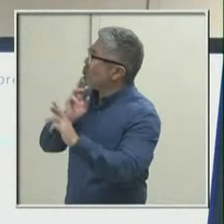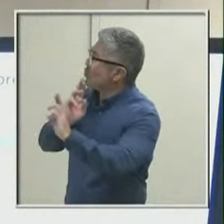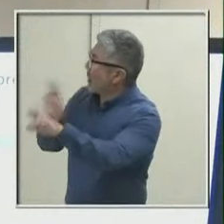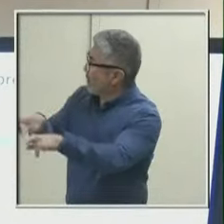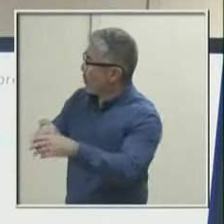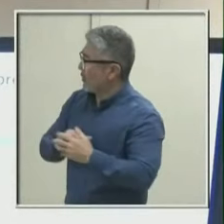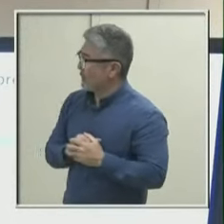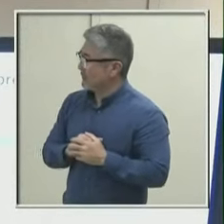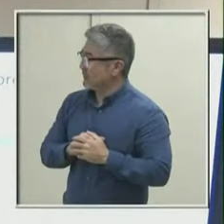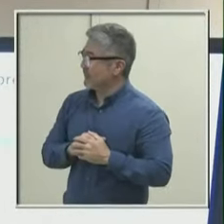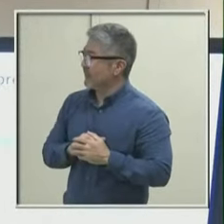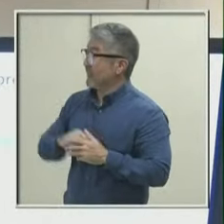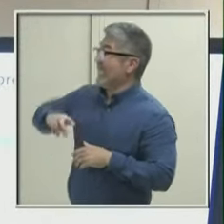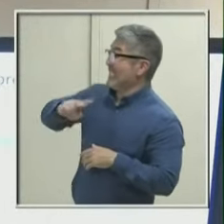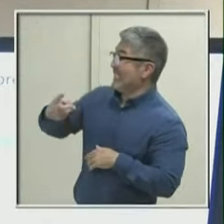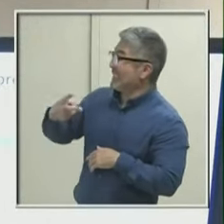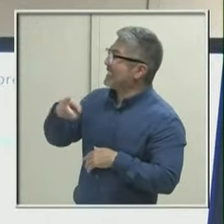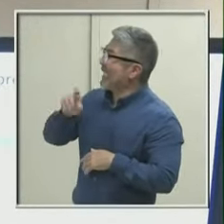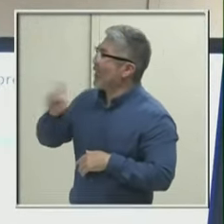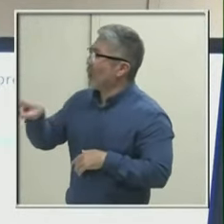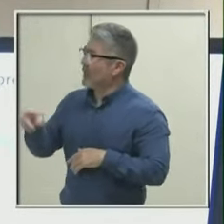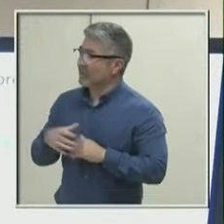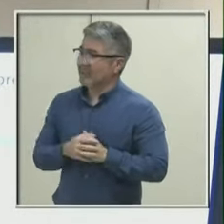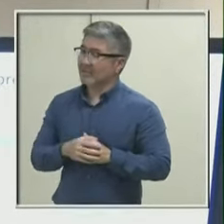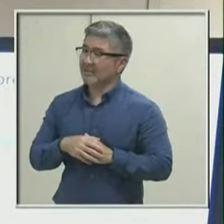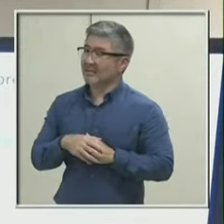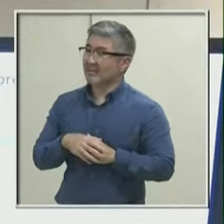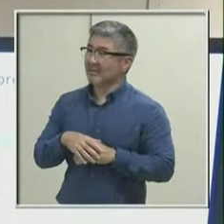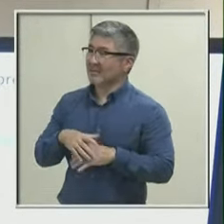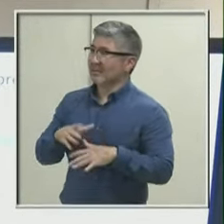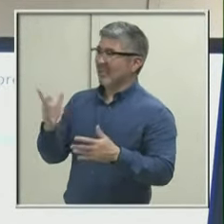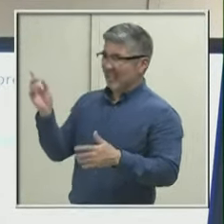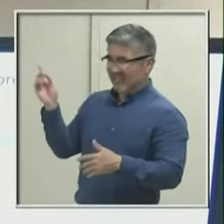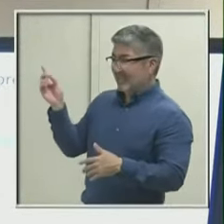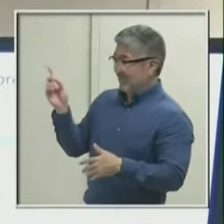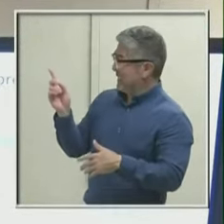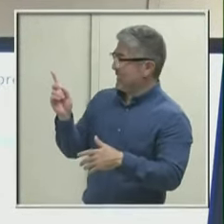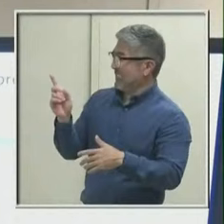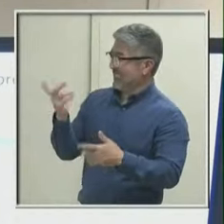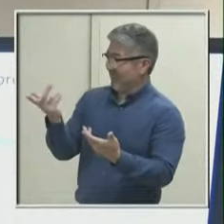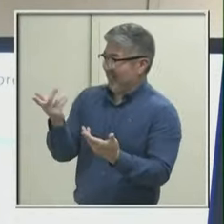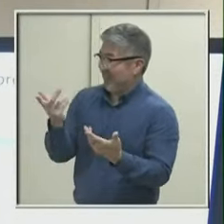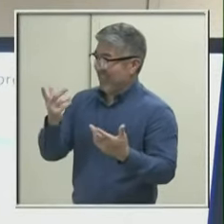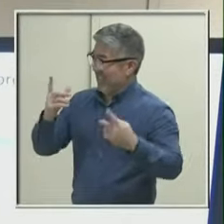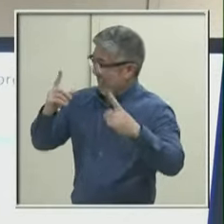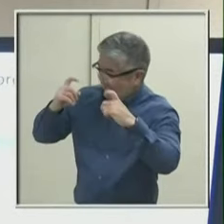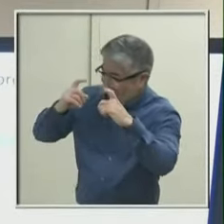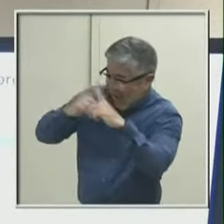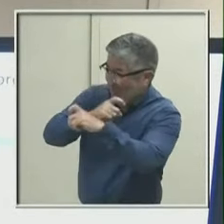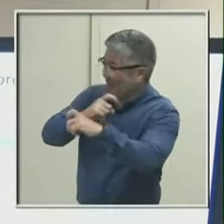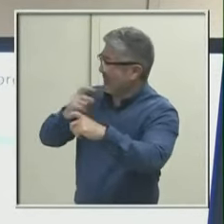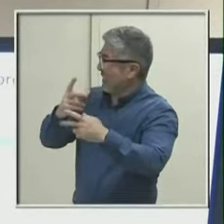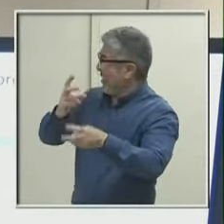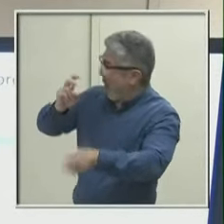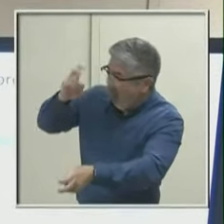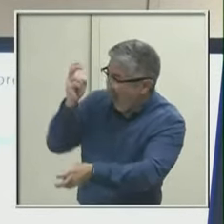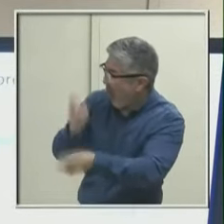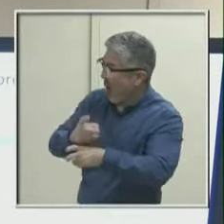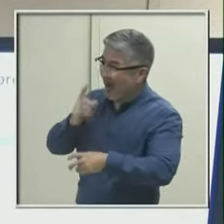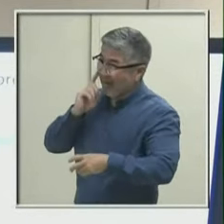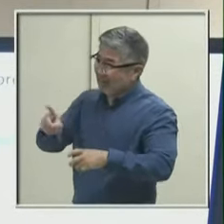Department? And then the follow-up to that would be, how difficult is it to perform this type of analysis and you know, after-action